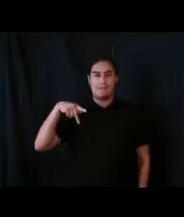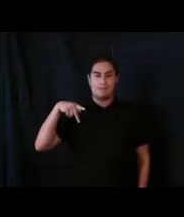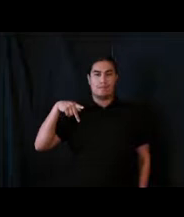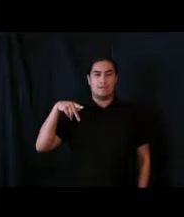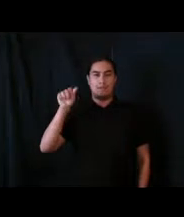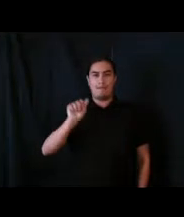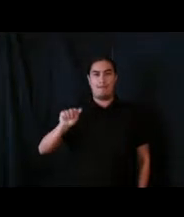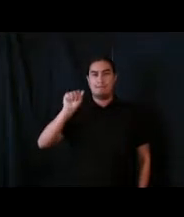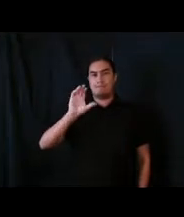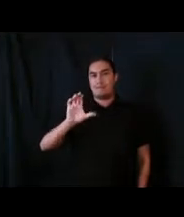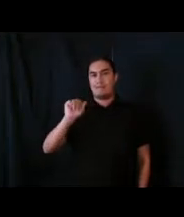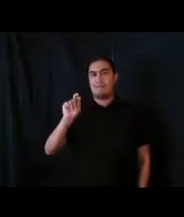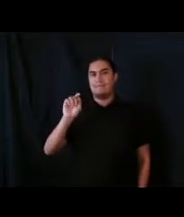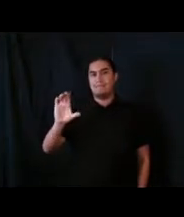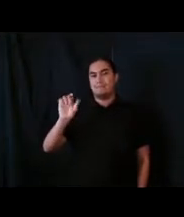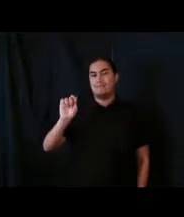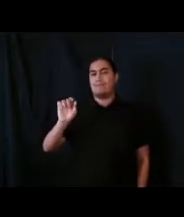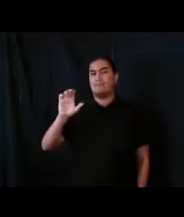at catc.ca.gov